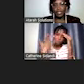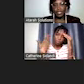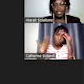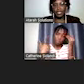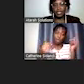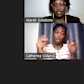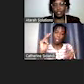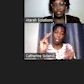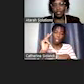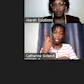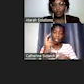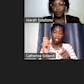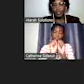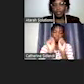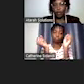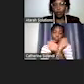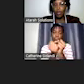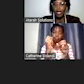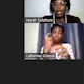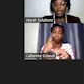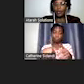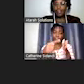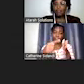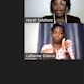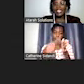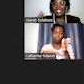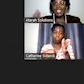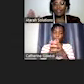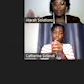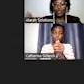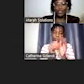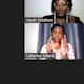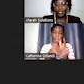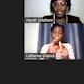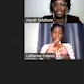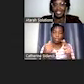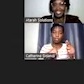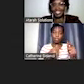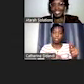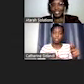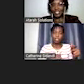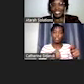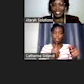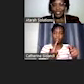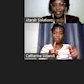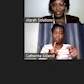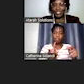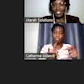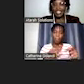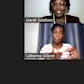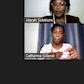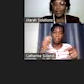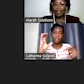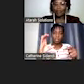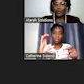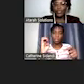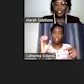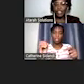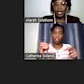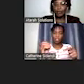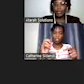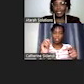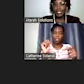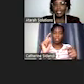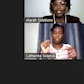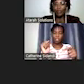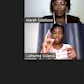of Manufacturers. I think she just left 2 months ago. And then we have myself, yours truly, CEO at Tata Solutions. And then we have